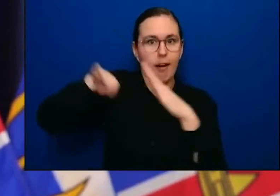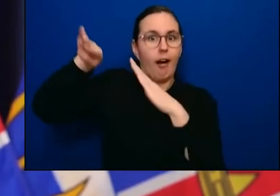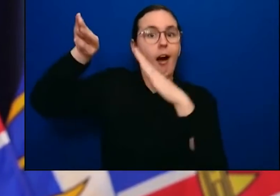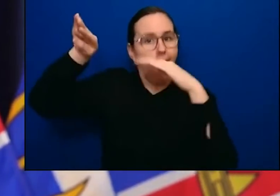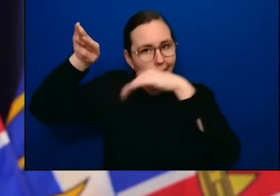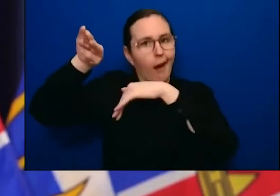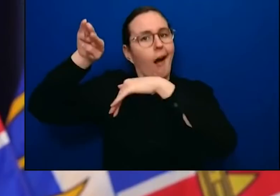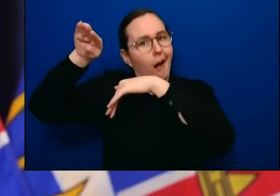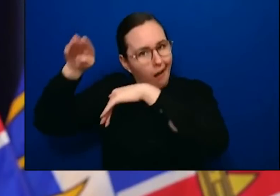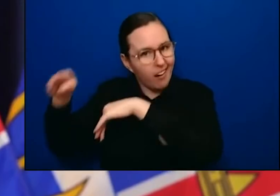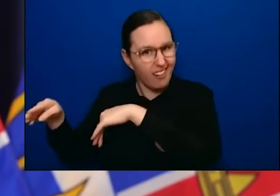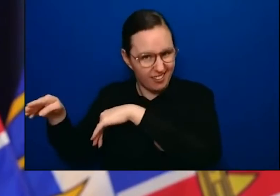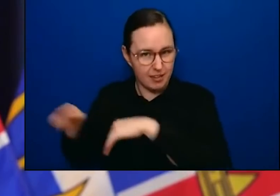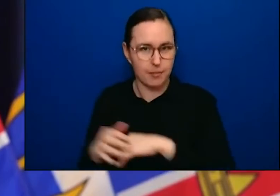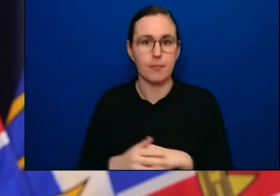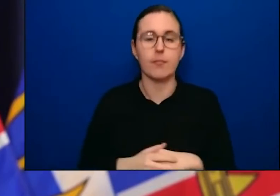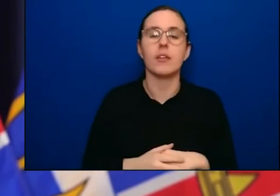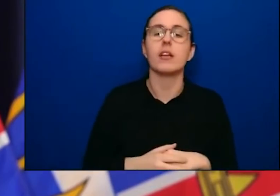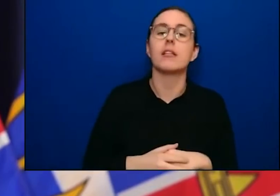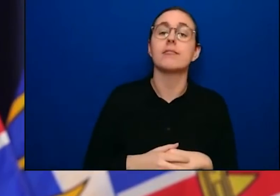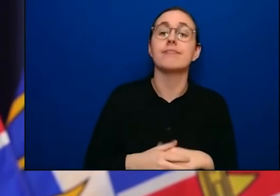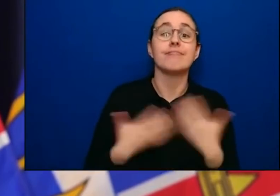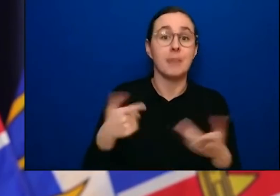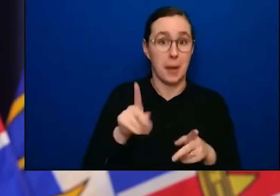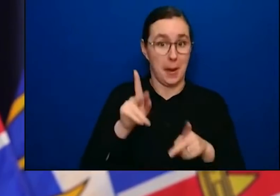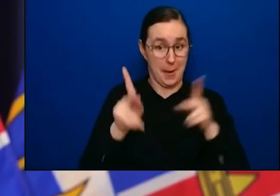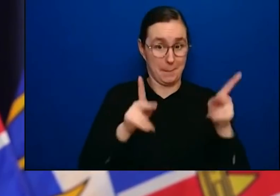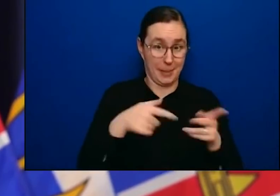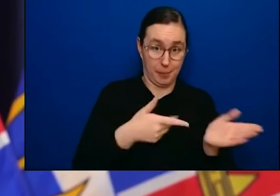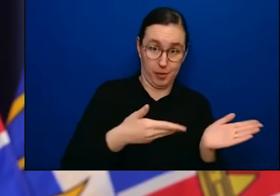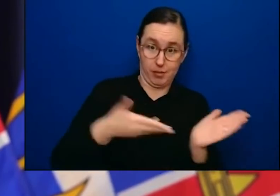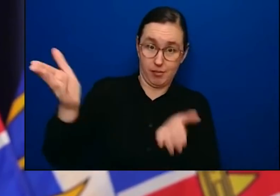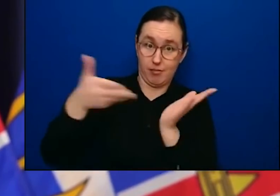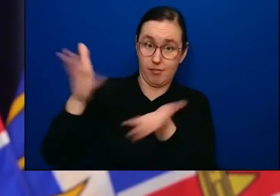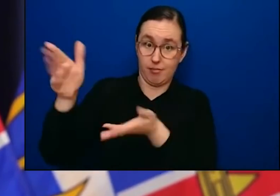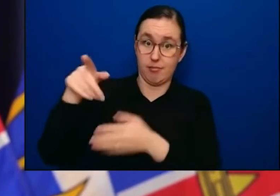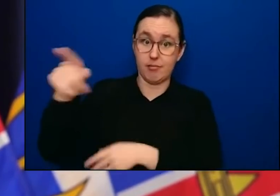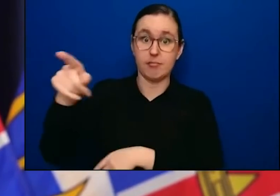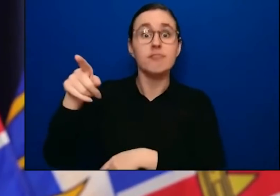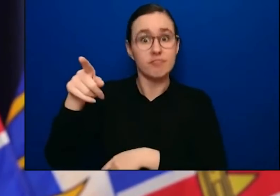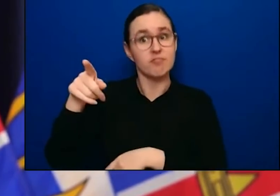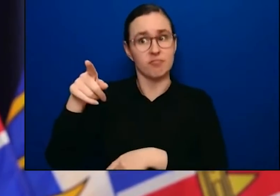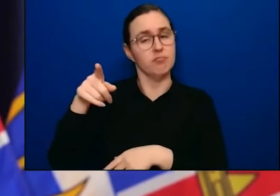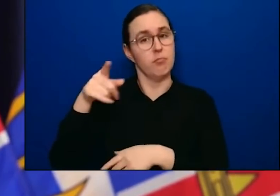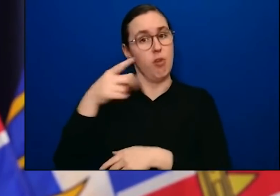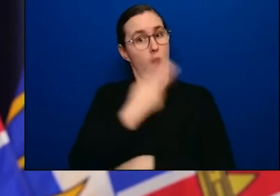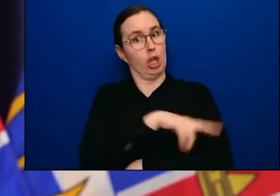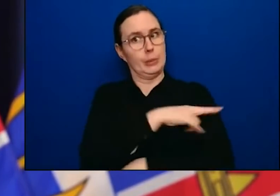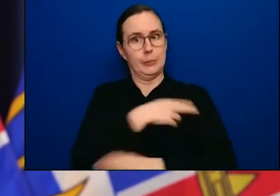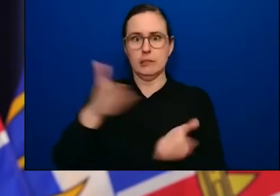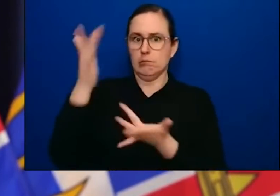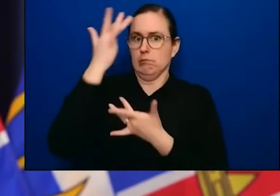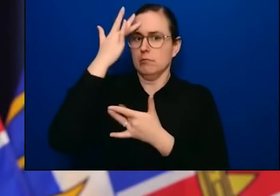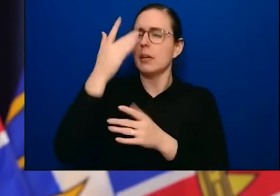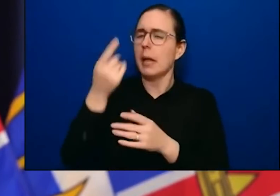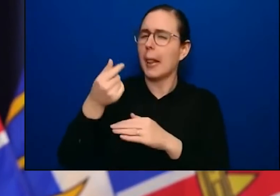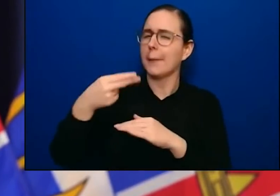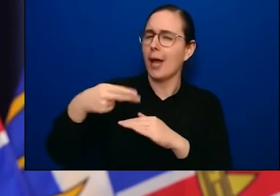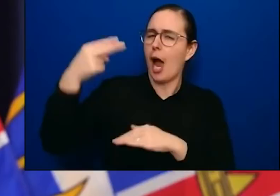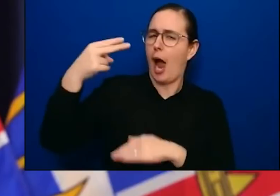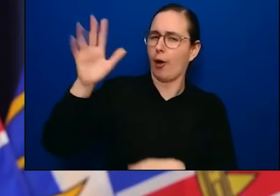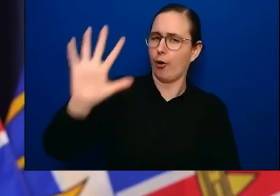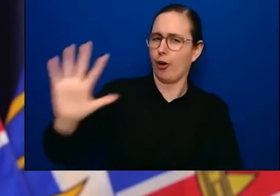the corner. The other thing that we're also watching is what proportion of cases are the